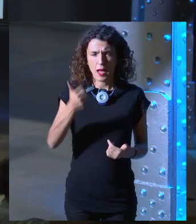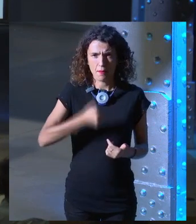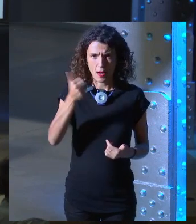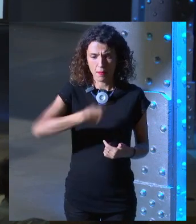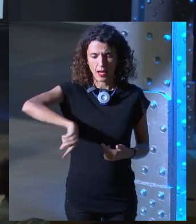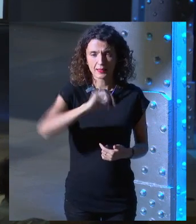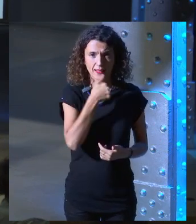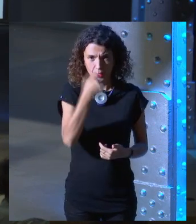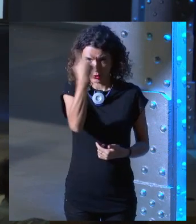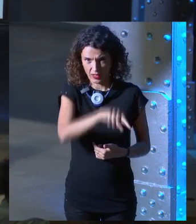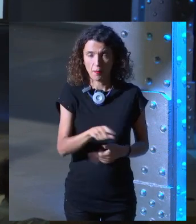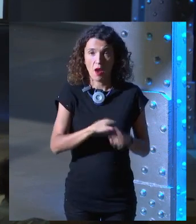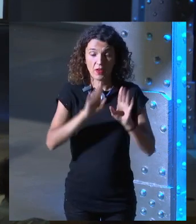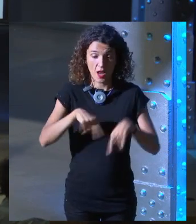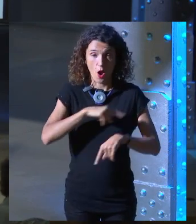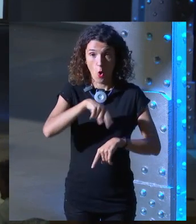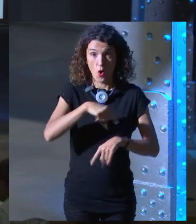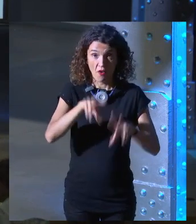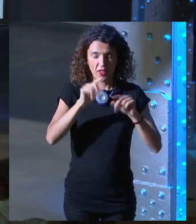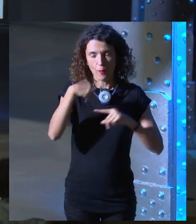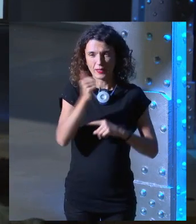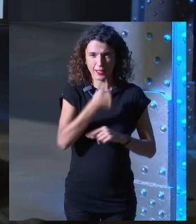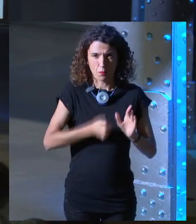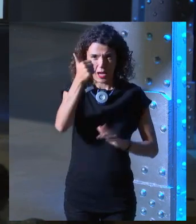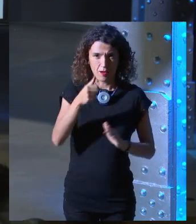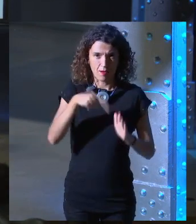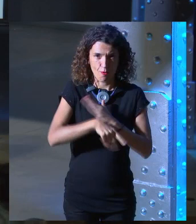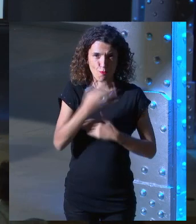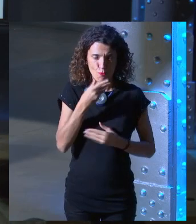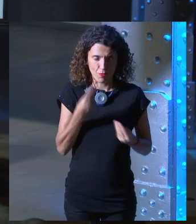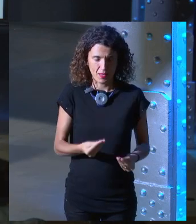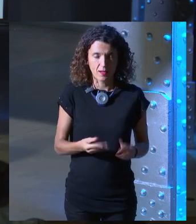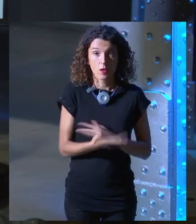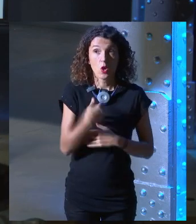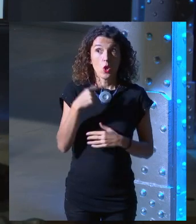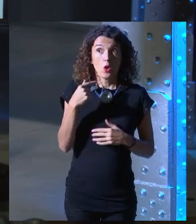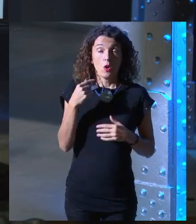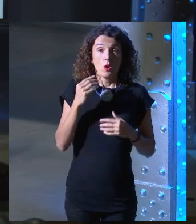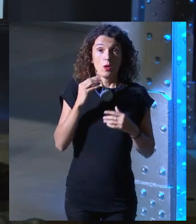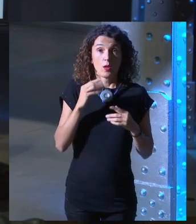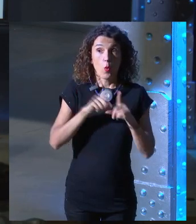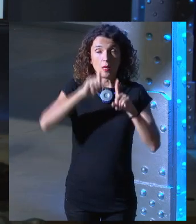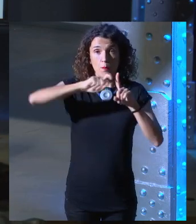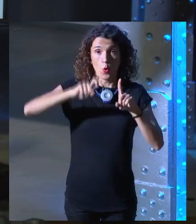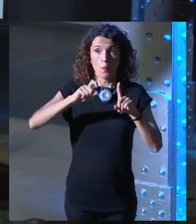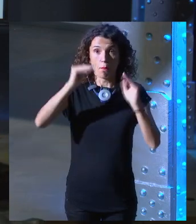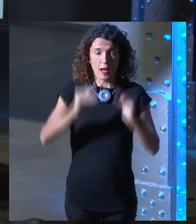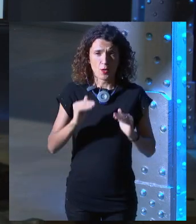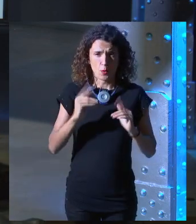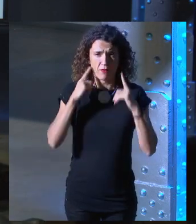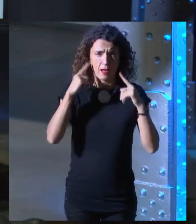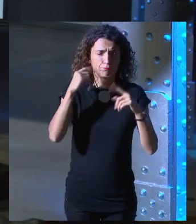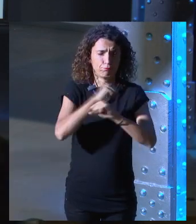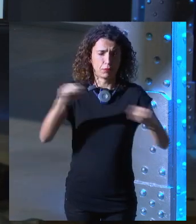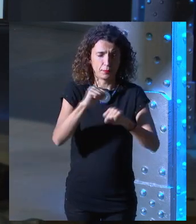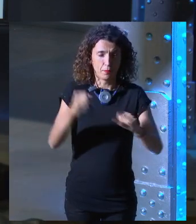the evening, so don't worry. I'm just turning the volume down because otherwise I'm going to be hospitalized. Hold on. There we go. Let's